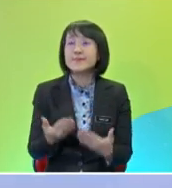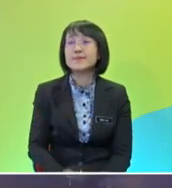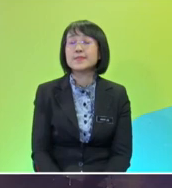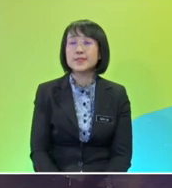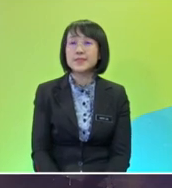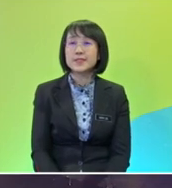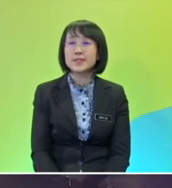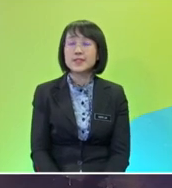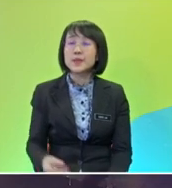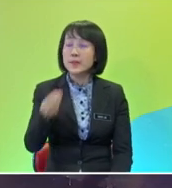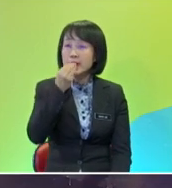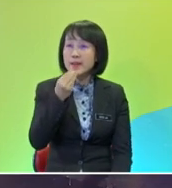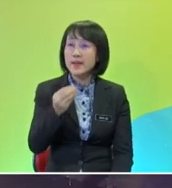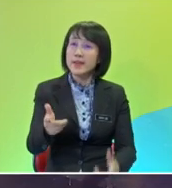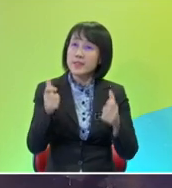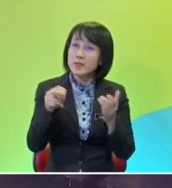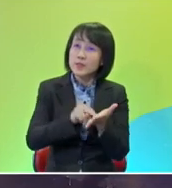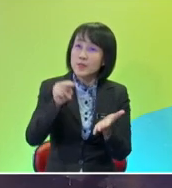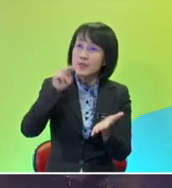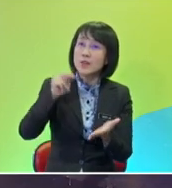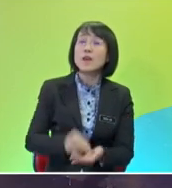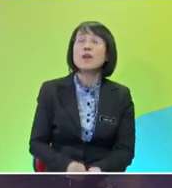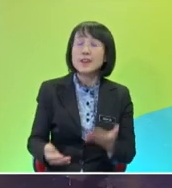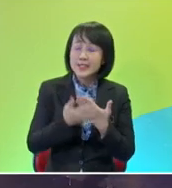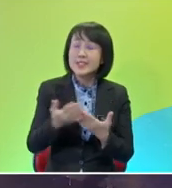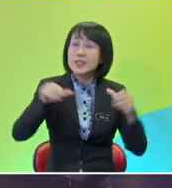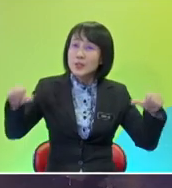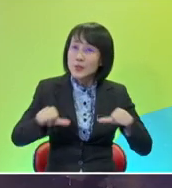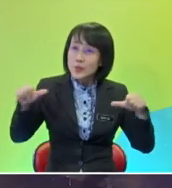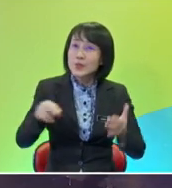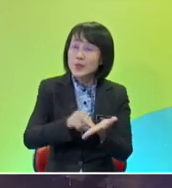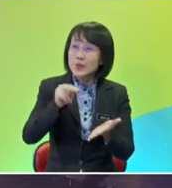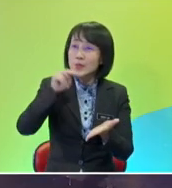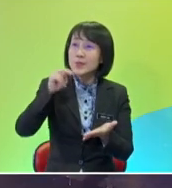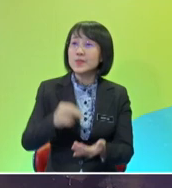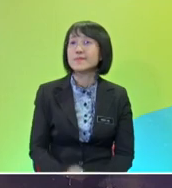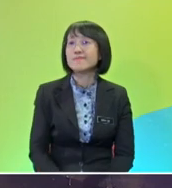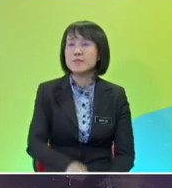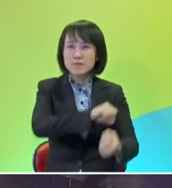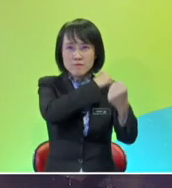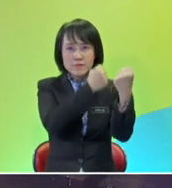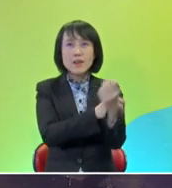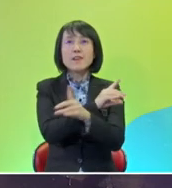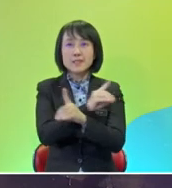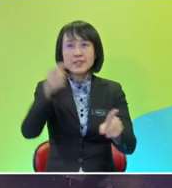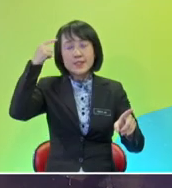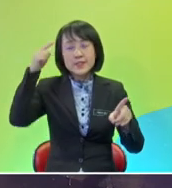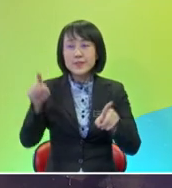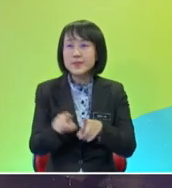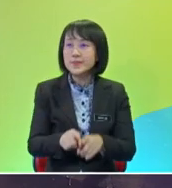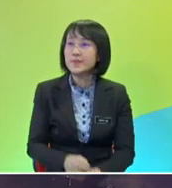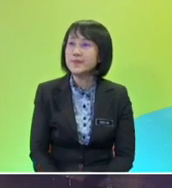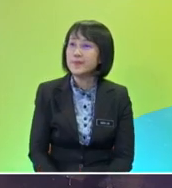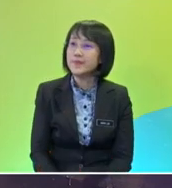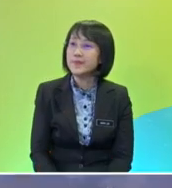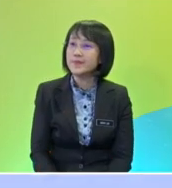disagree with Jemima because it's easy to cook noodles. That's a very strong disagreement. And what do you think about